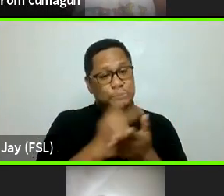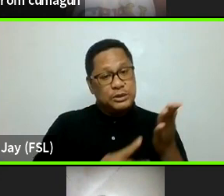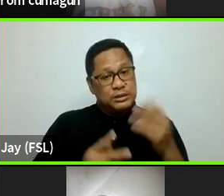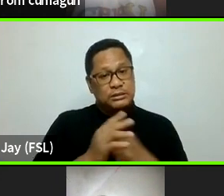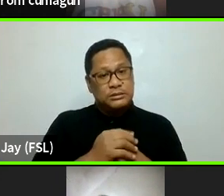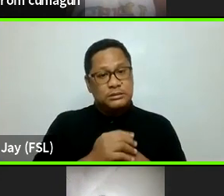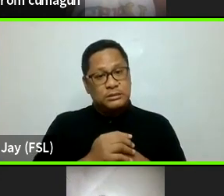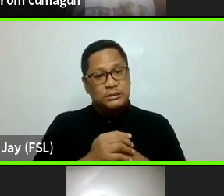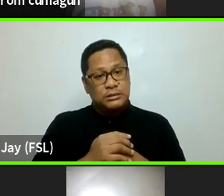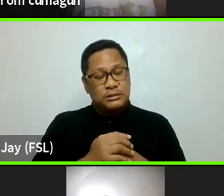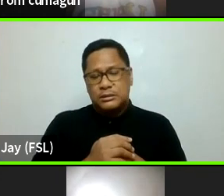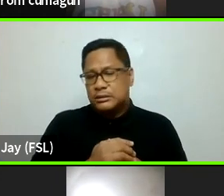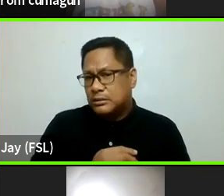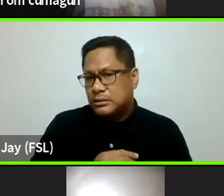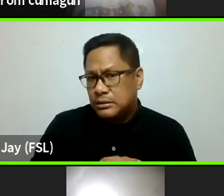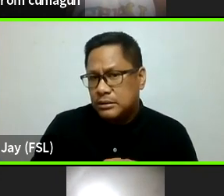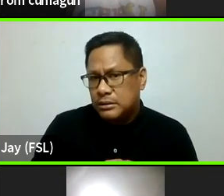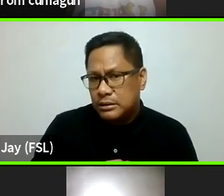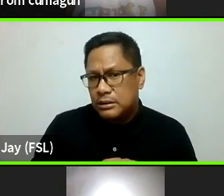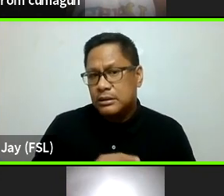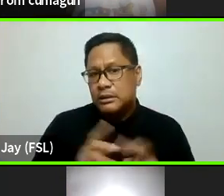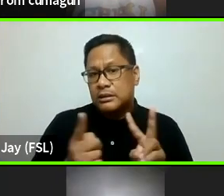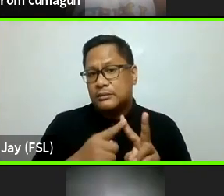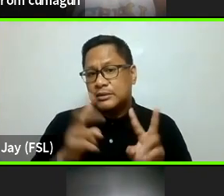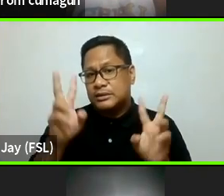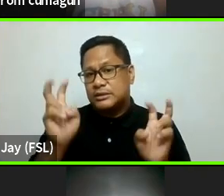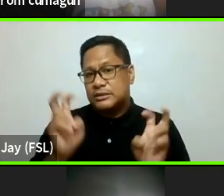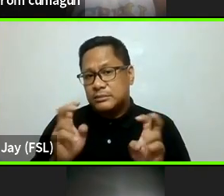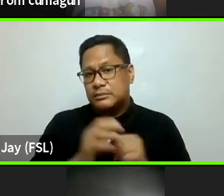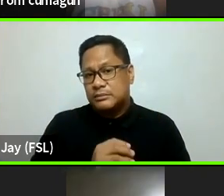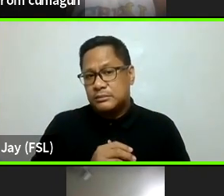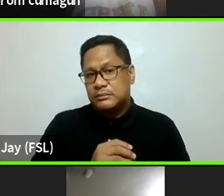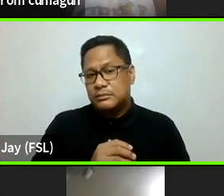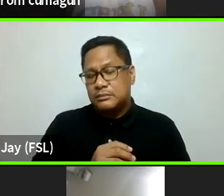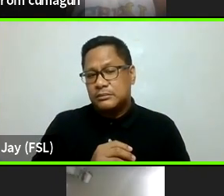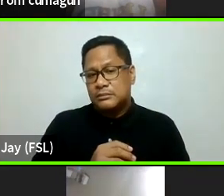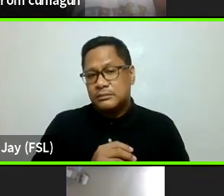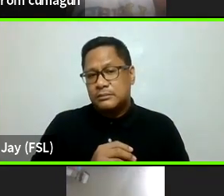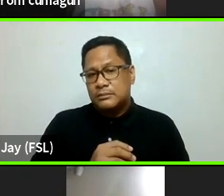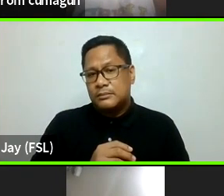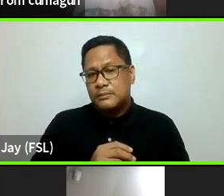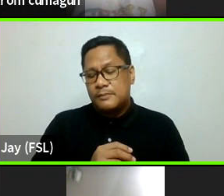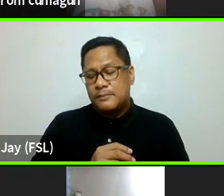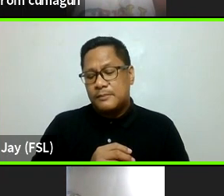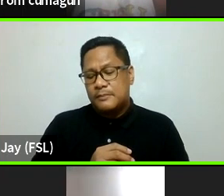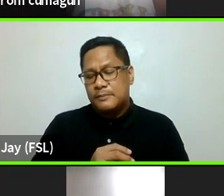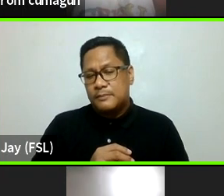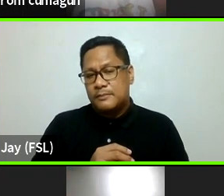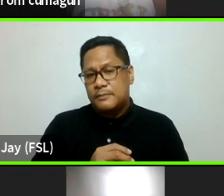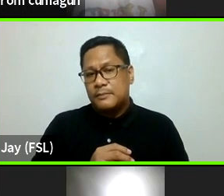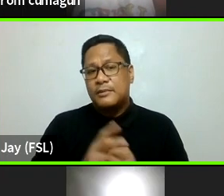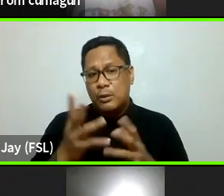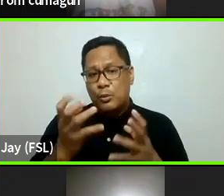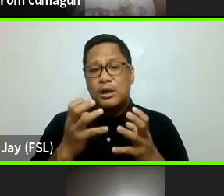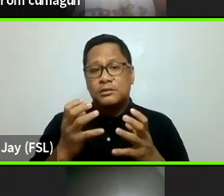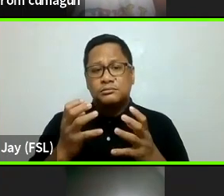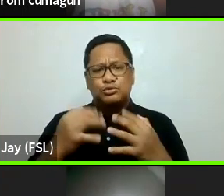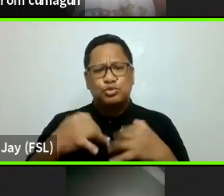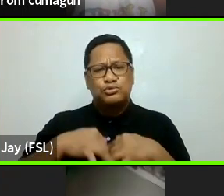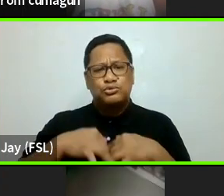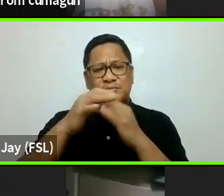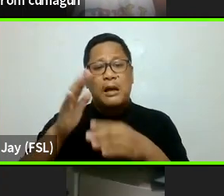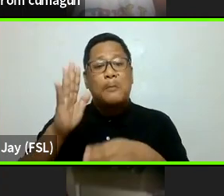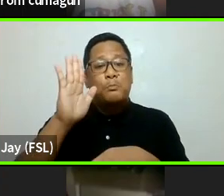is the dream. Okay, the first part is the dream. I wanted to have a movie business. Okay, movie